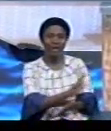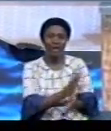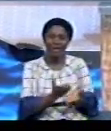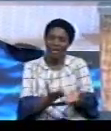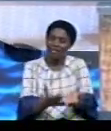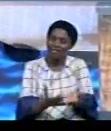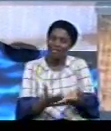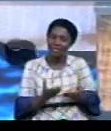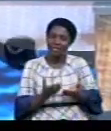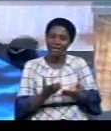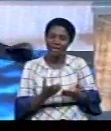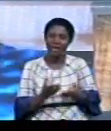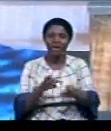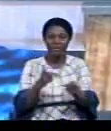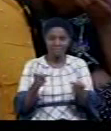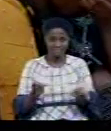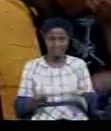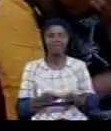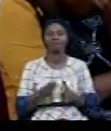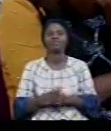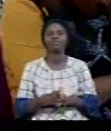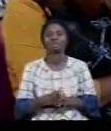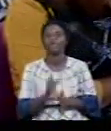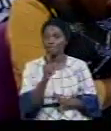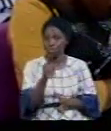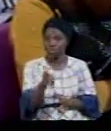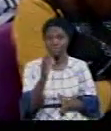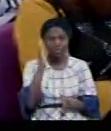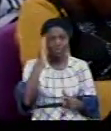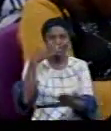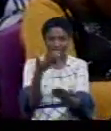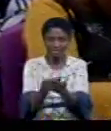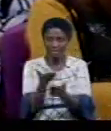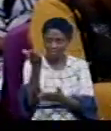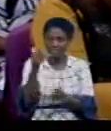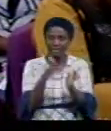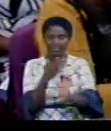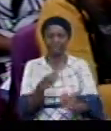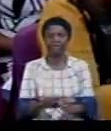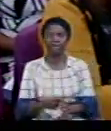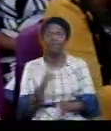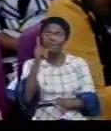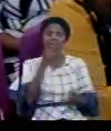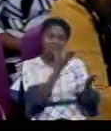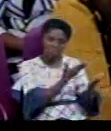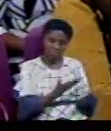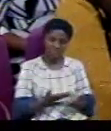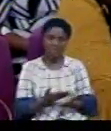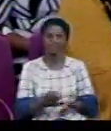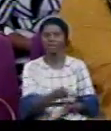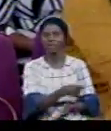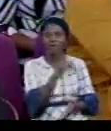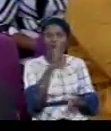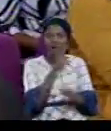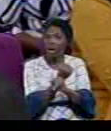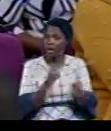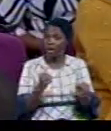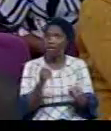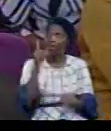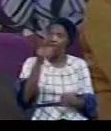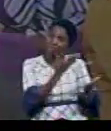haven. You will get there. He bringeth them. They were saved. He bringeth them.